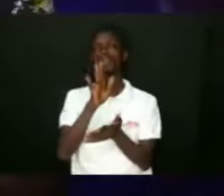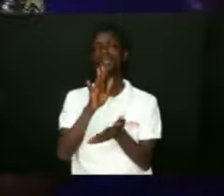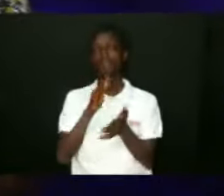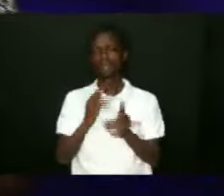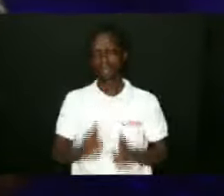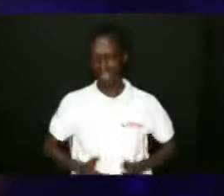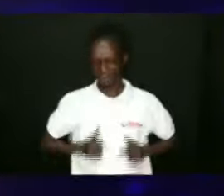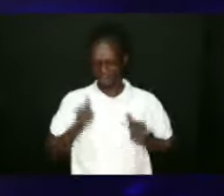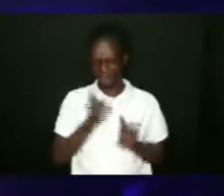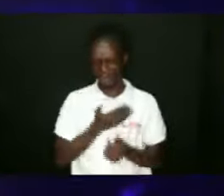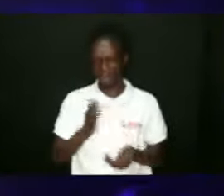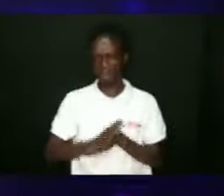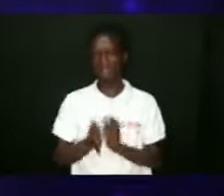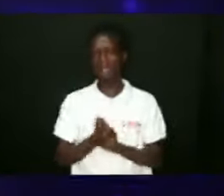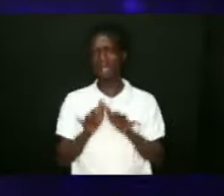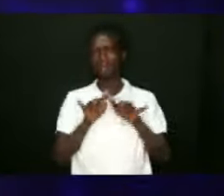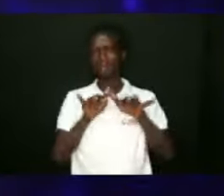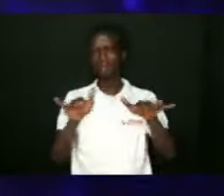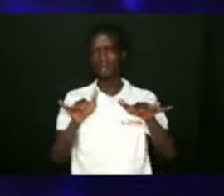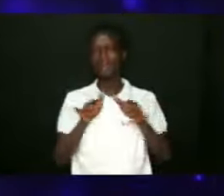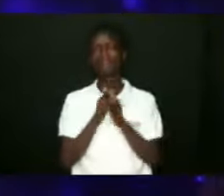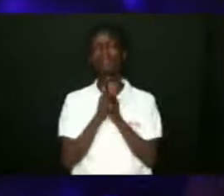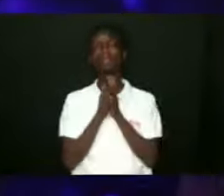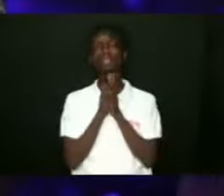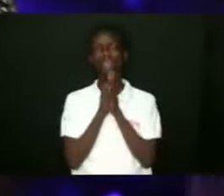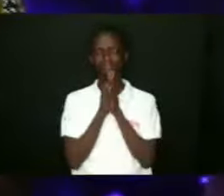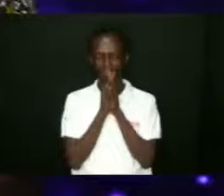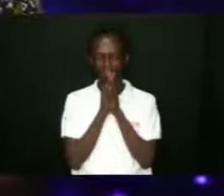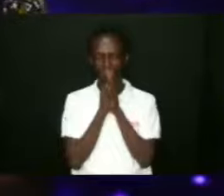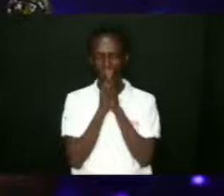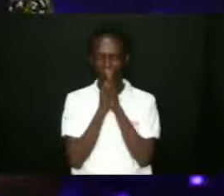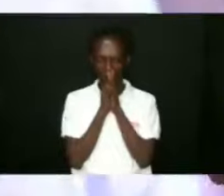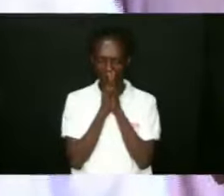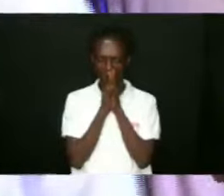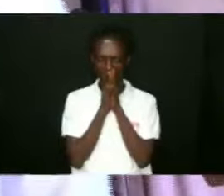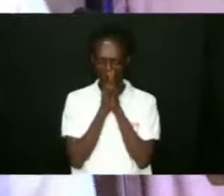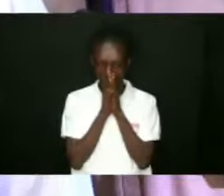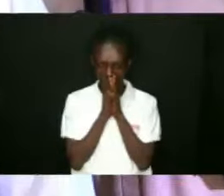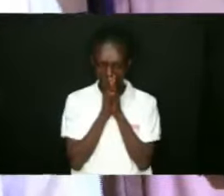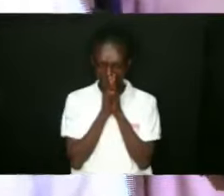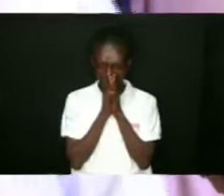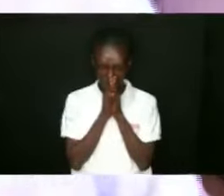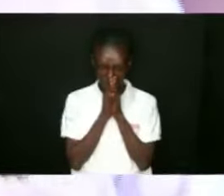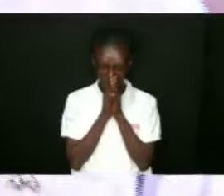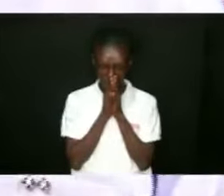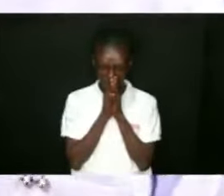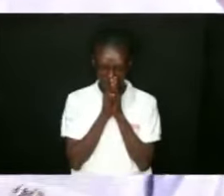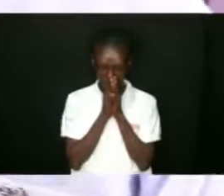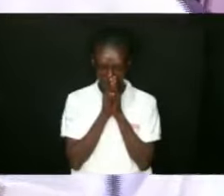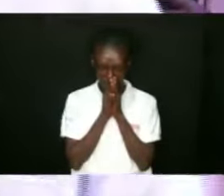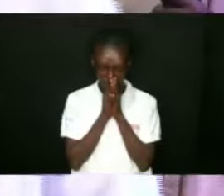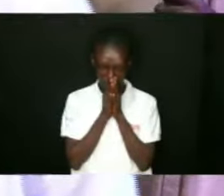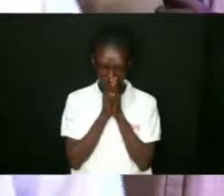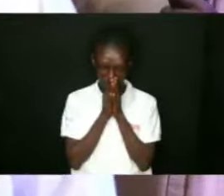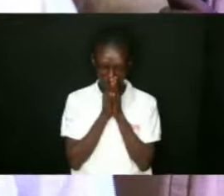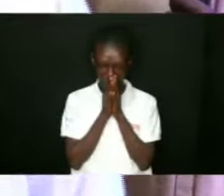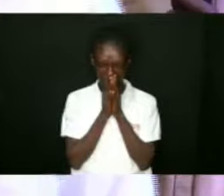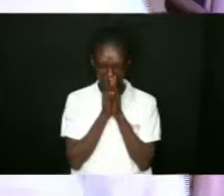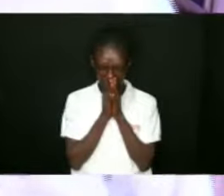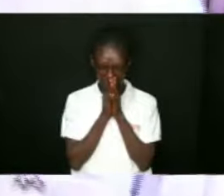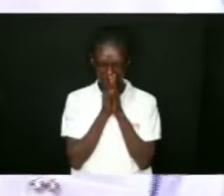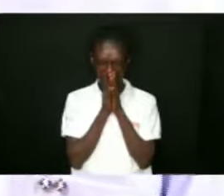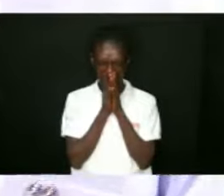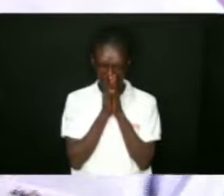stable, Lord. In the name of the Lord Jesus. We want to be able to stand for you, Lord. We want to be able to stand for